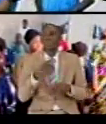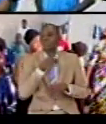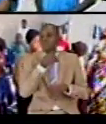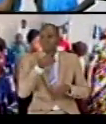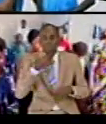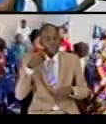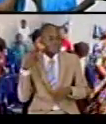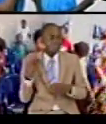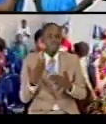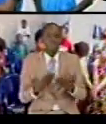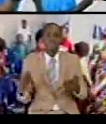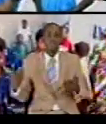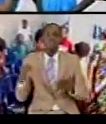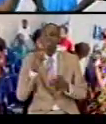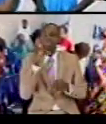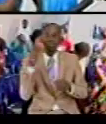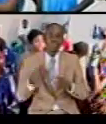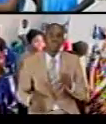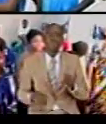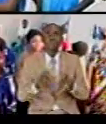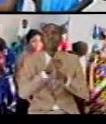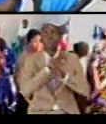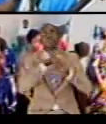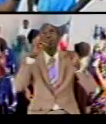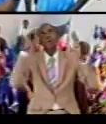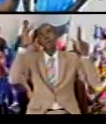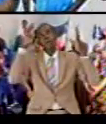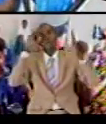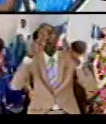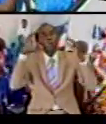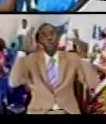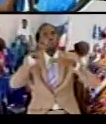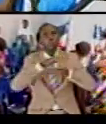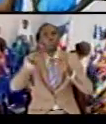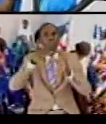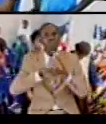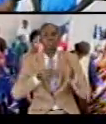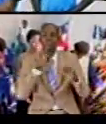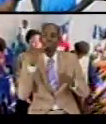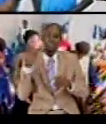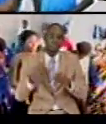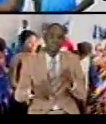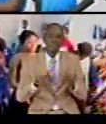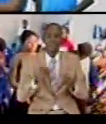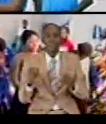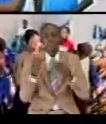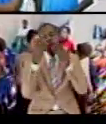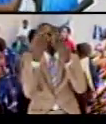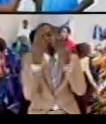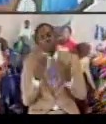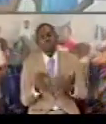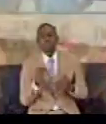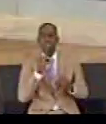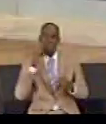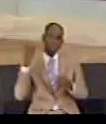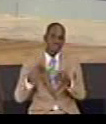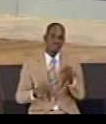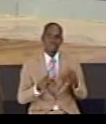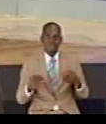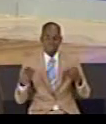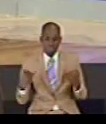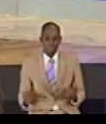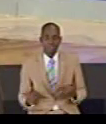over. Hopelessness is over. Sadness is over. Here is your day,